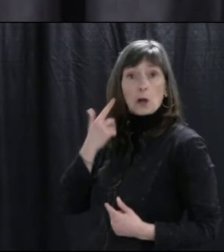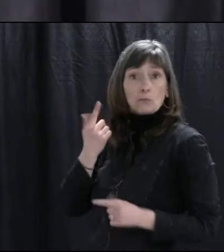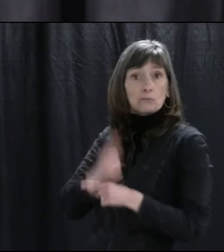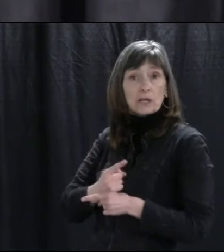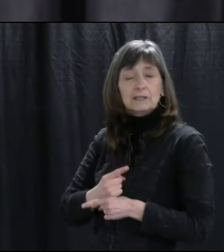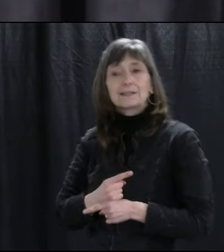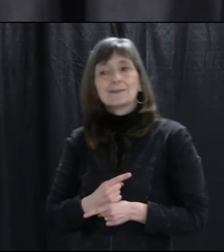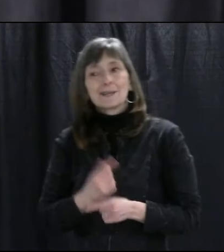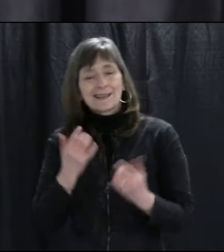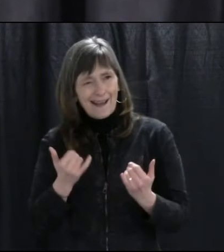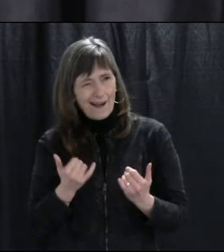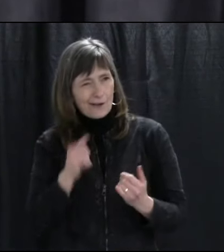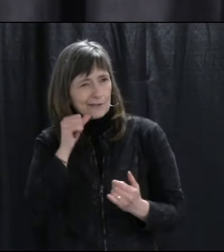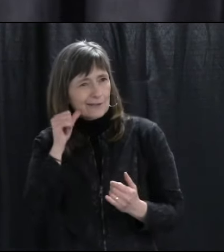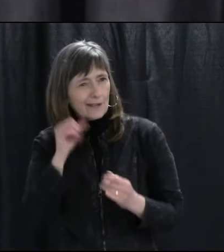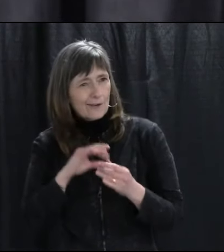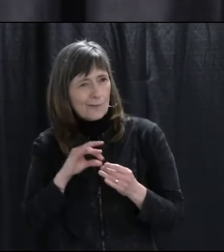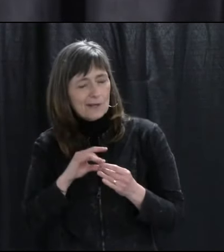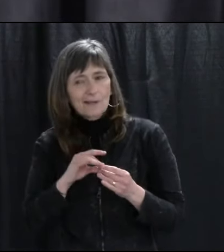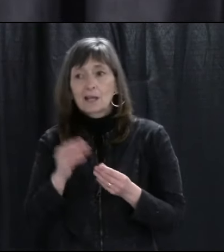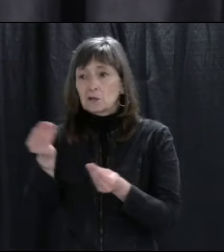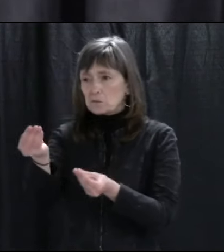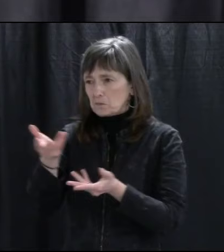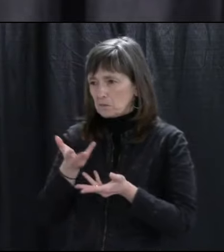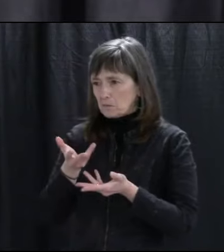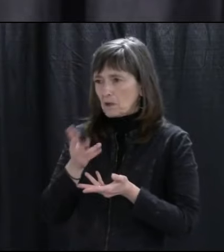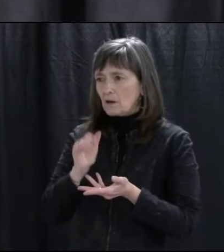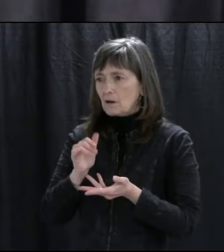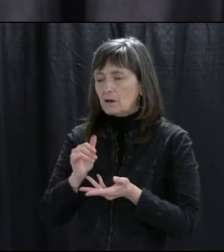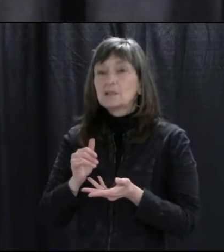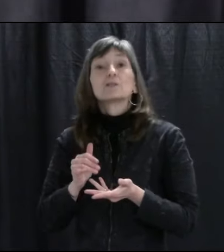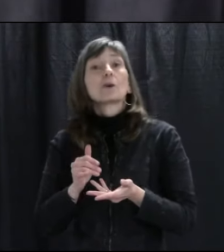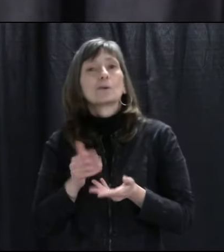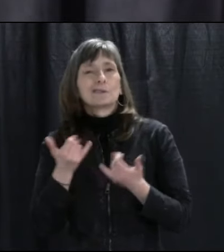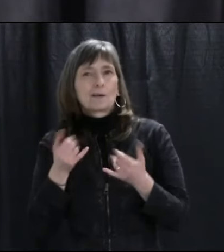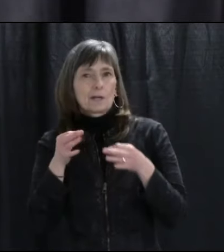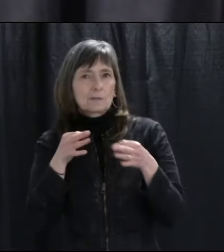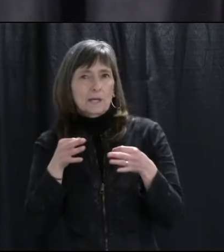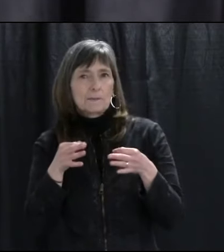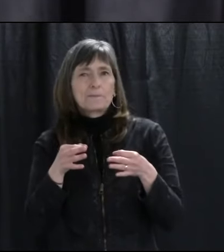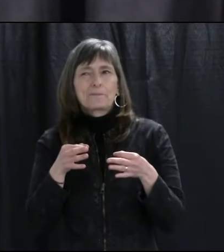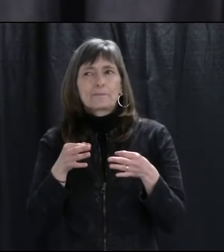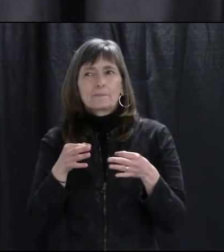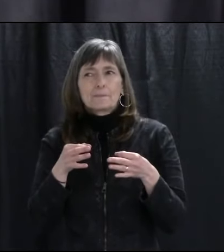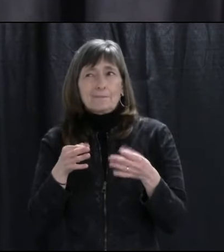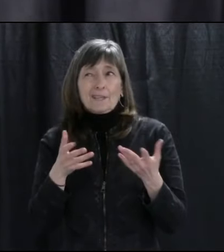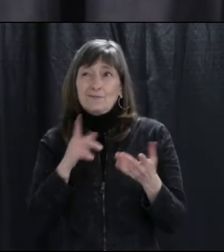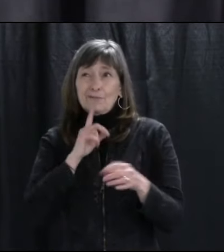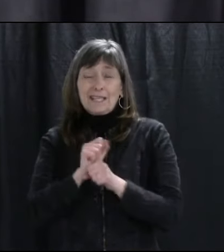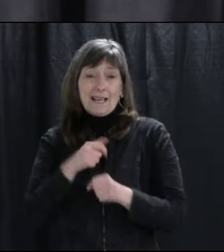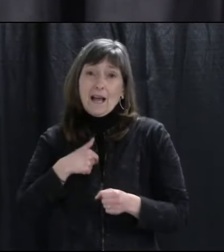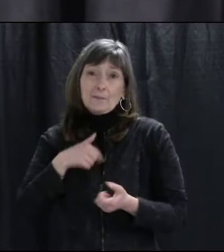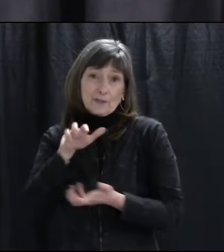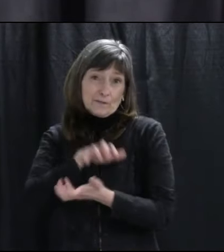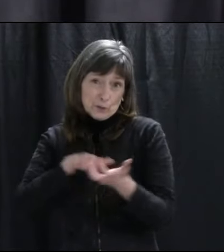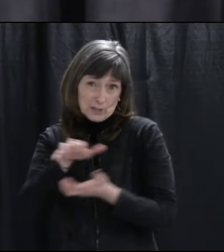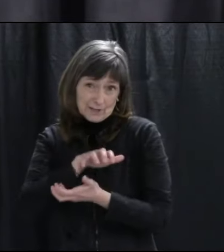light of comments, the best way I can describe the situation currently is at best it's confusing. The limit